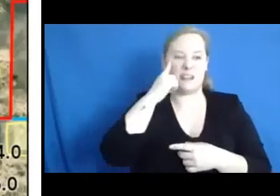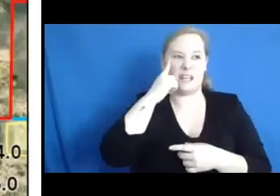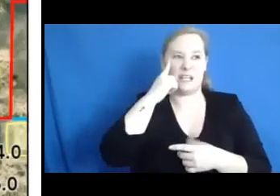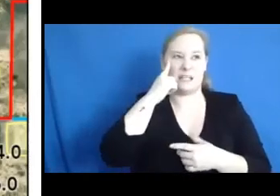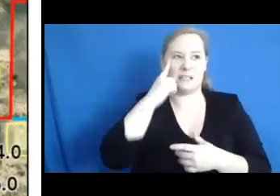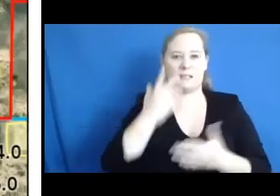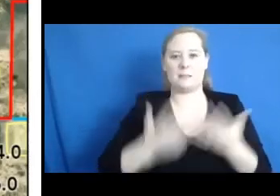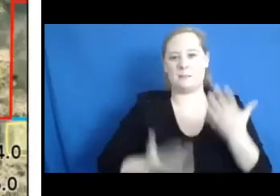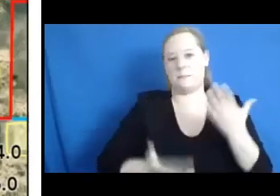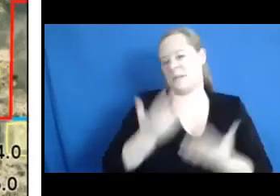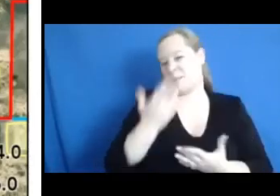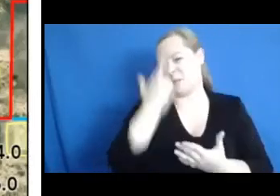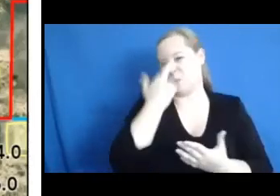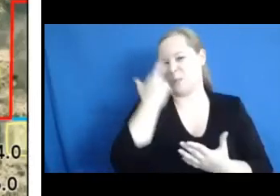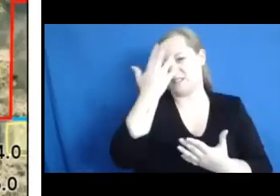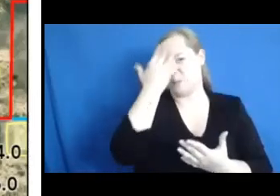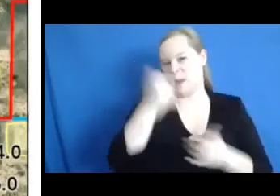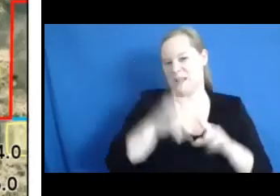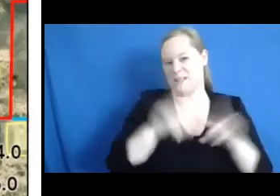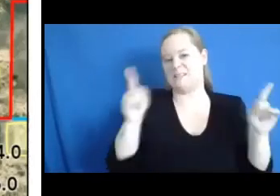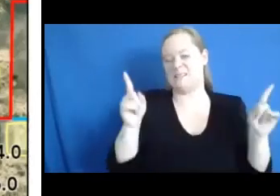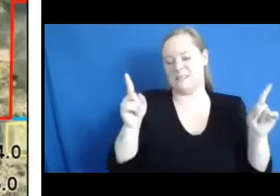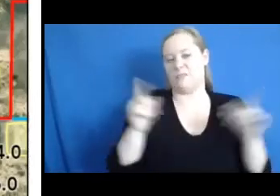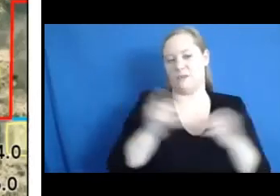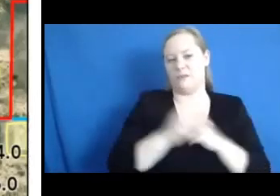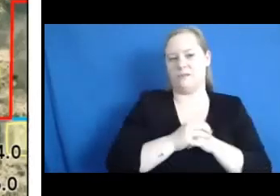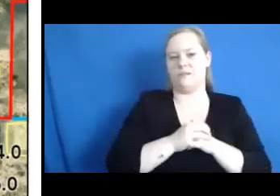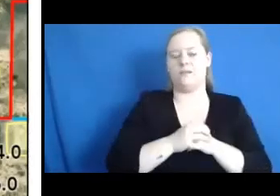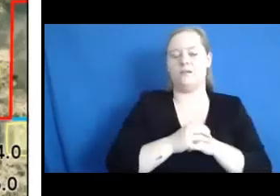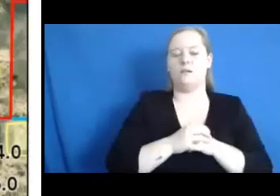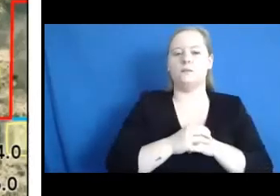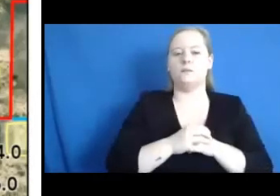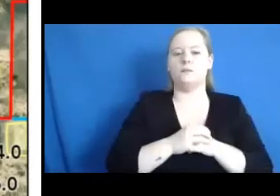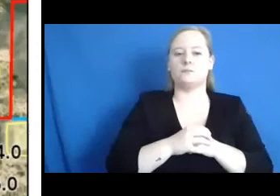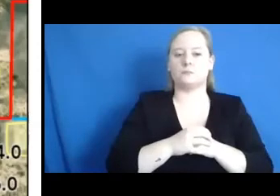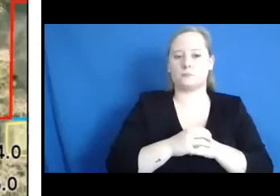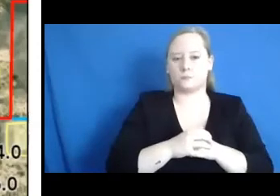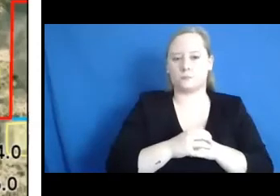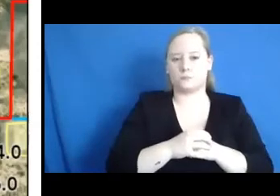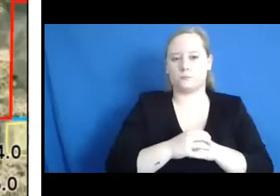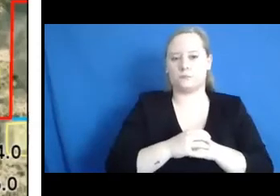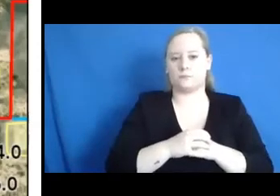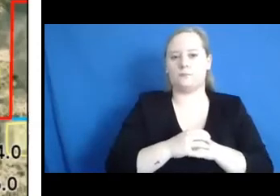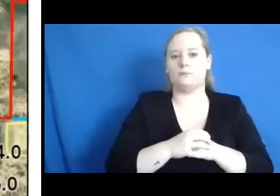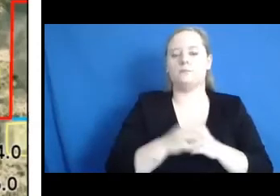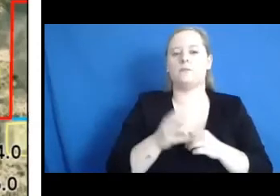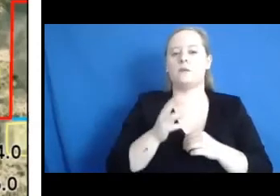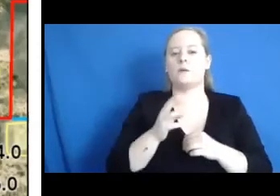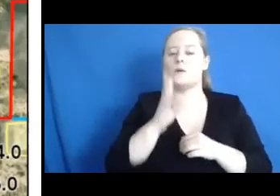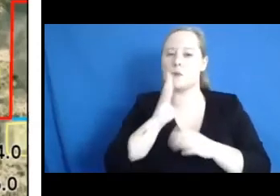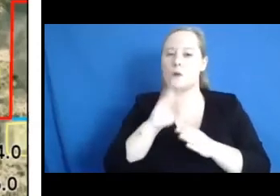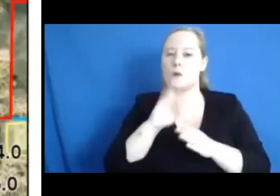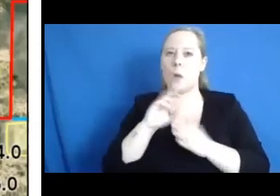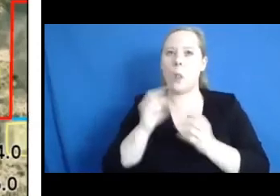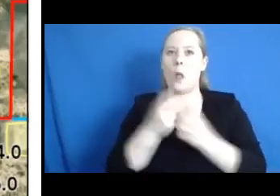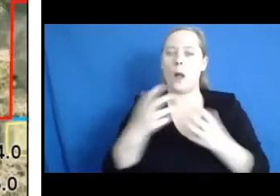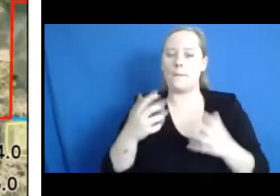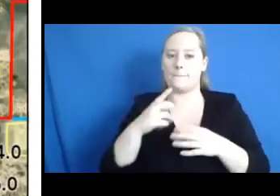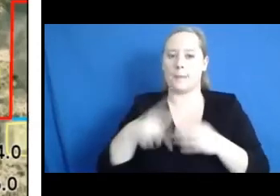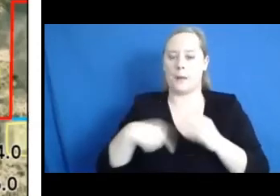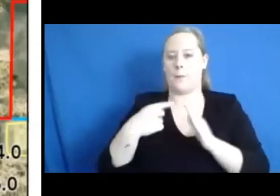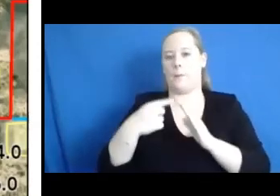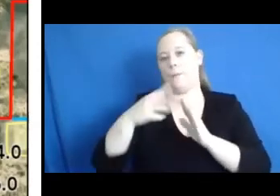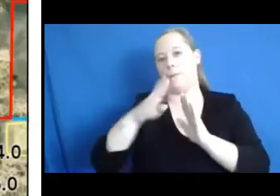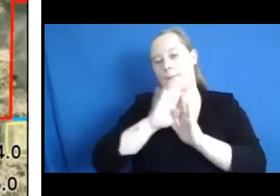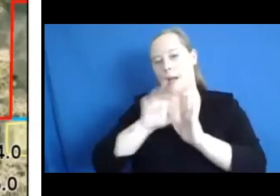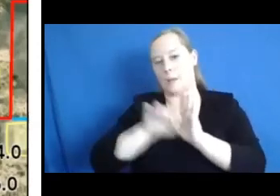maybe in some differences in water quality from the wells. So we've talked a lot about background sort of manganese concentrations.